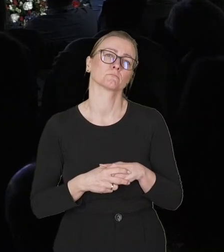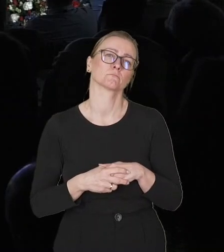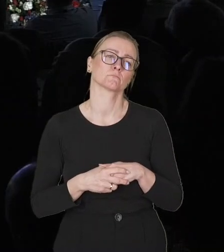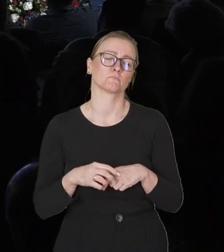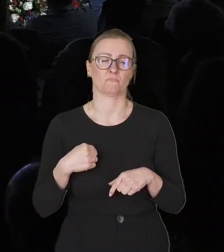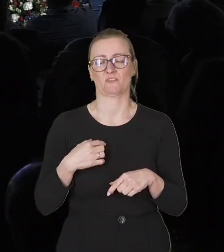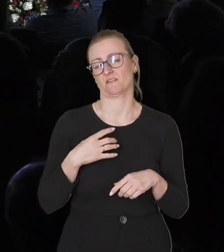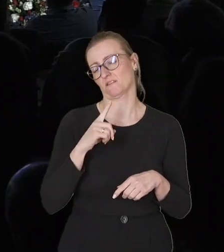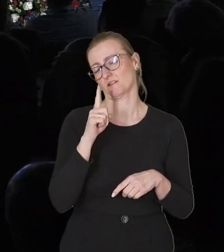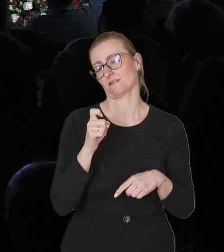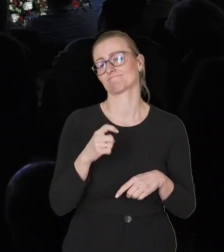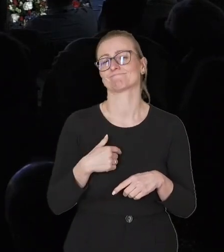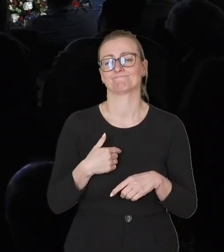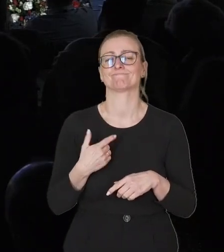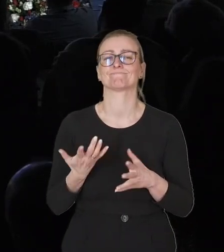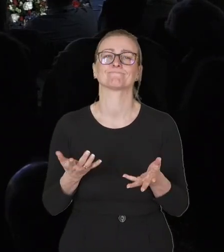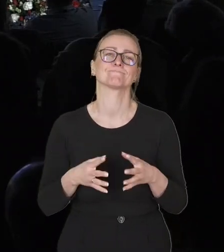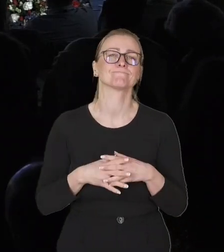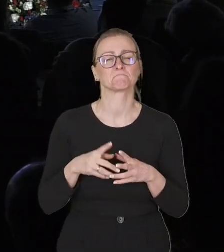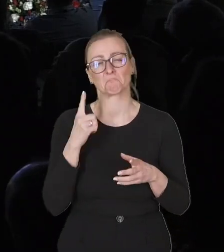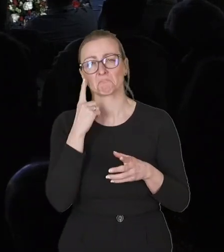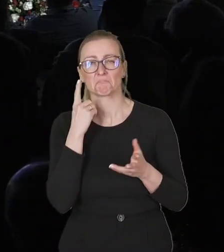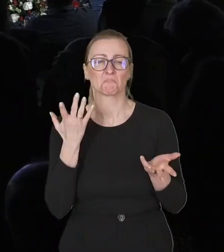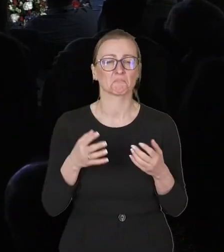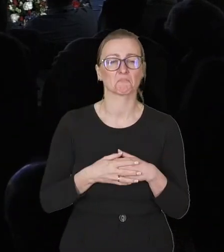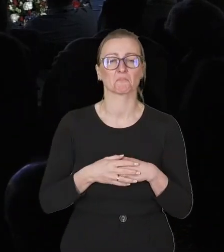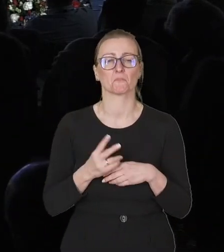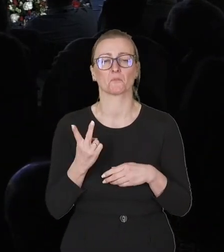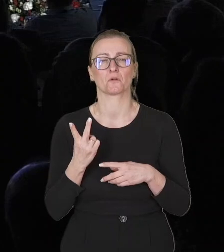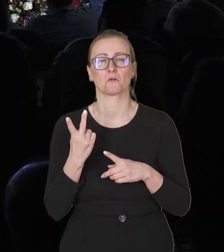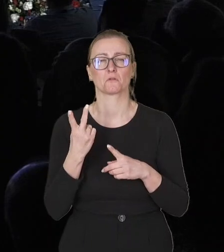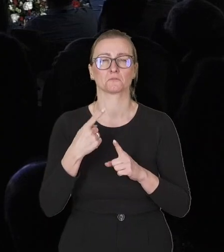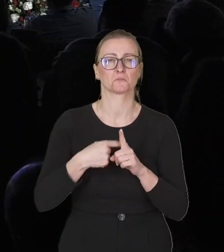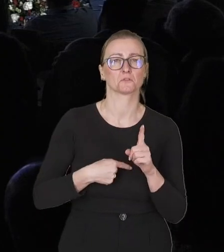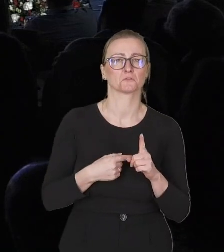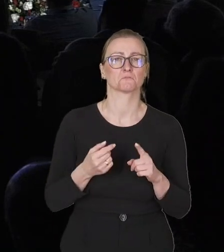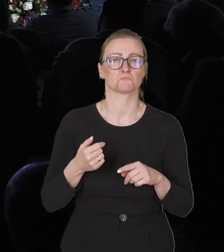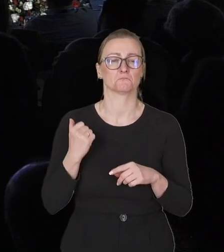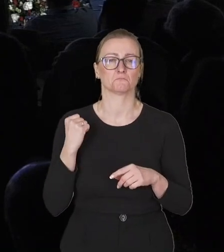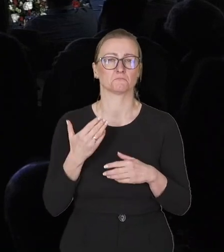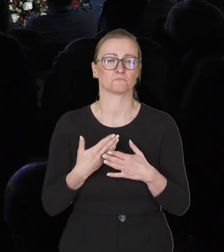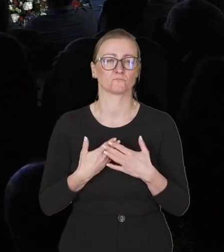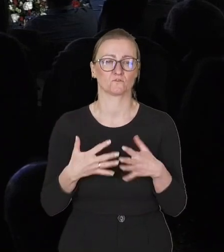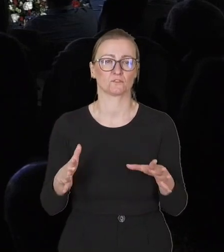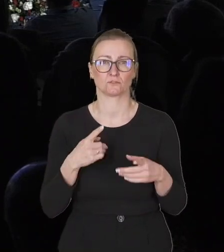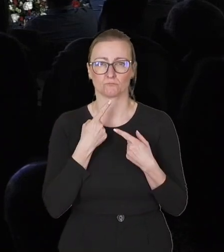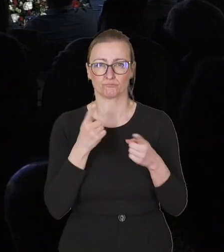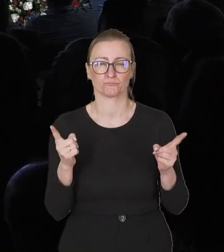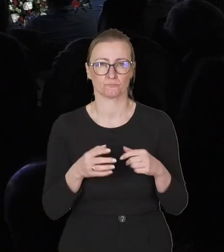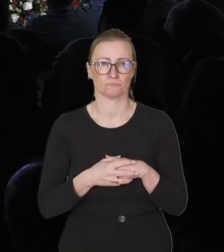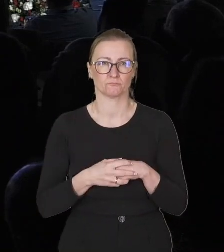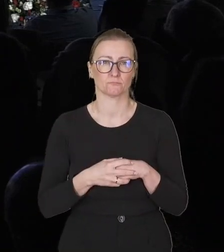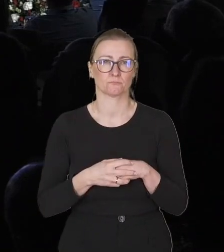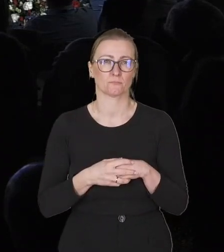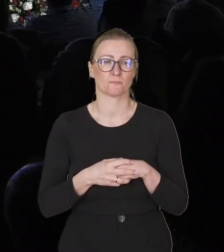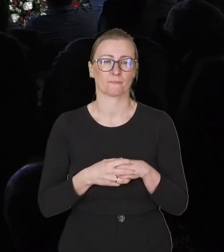months ago, I submitted my latest book, Single Market 2.0, to Springer, the publisher, and it will come out in March. And that's exactly the issues that I'm dealing